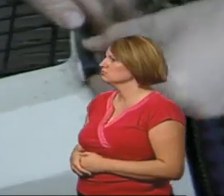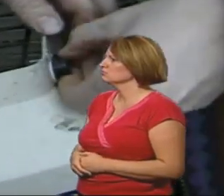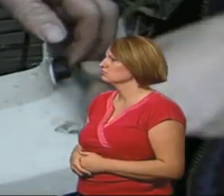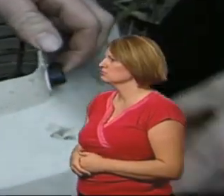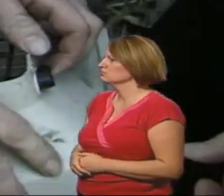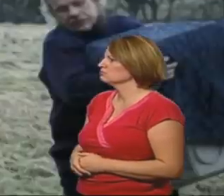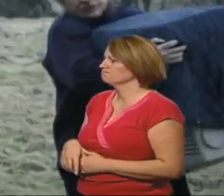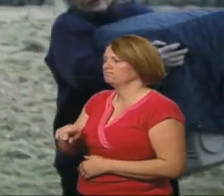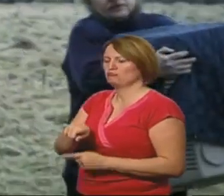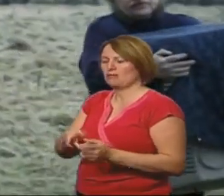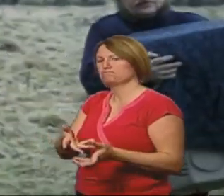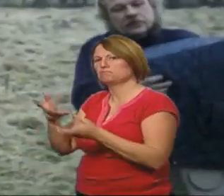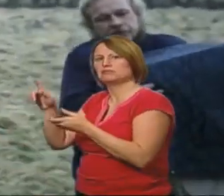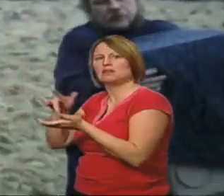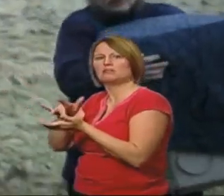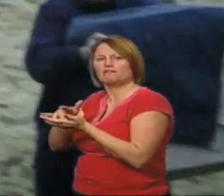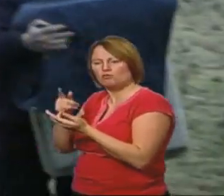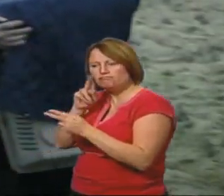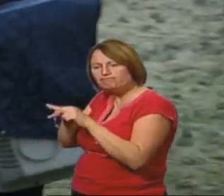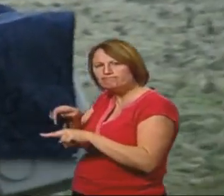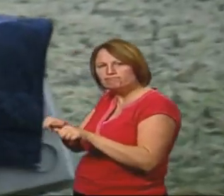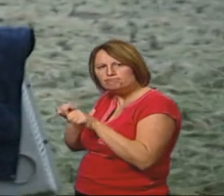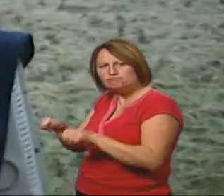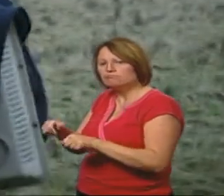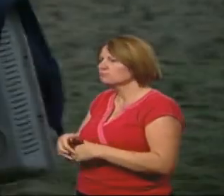It's back to the centre now for a thorough examination.